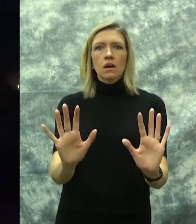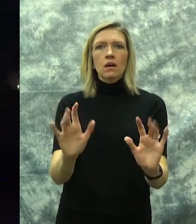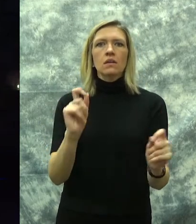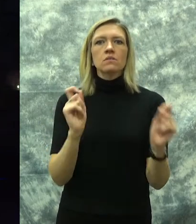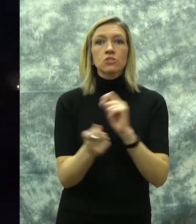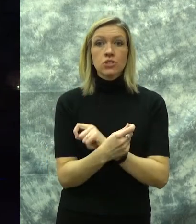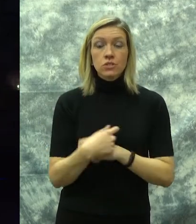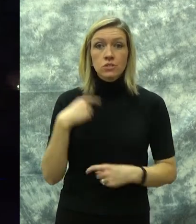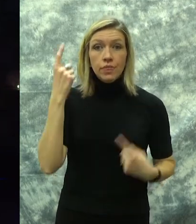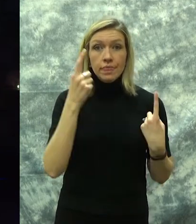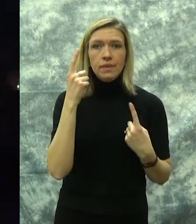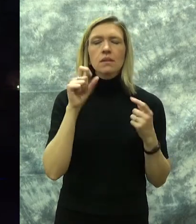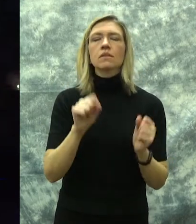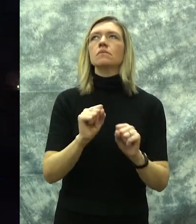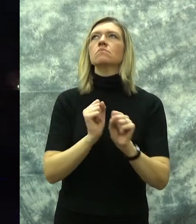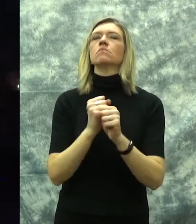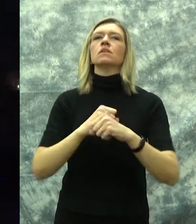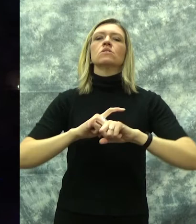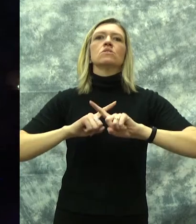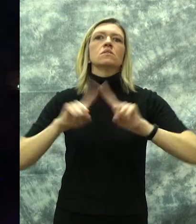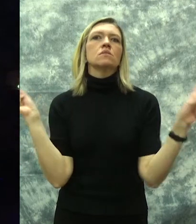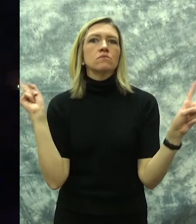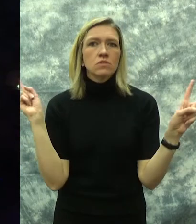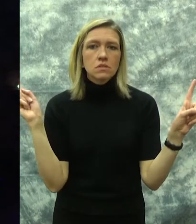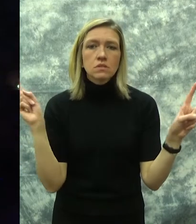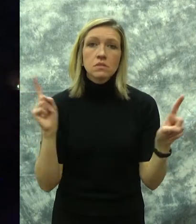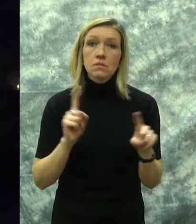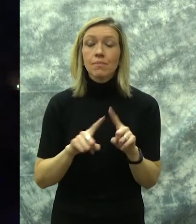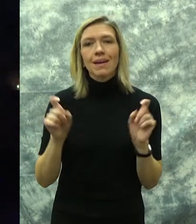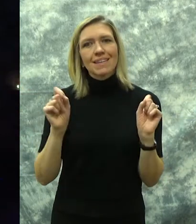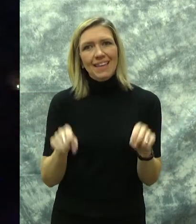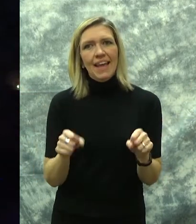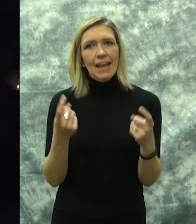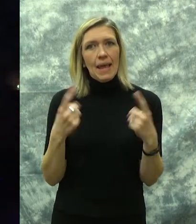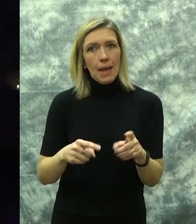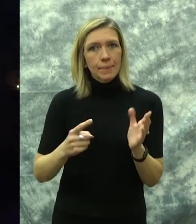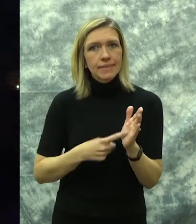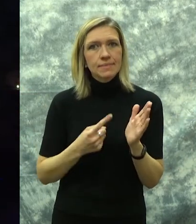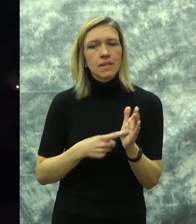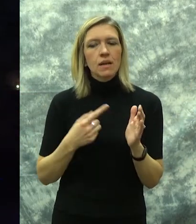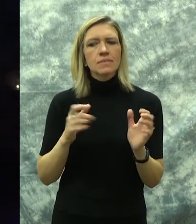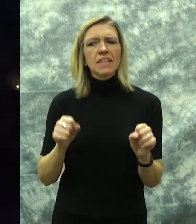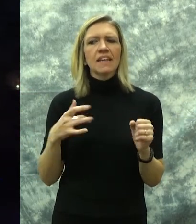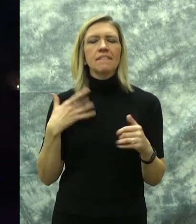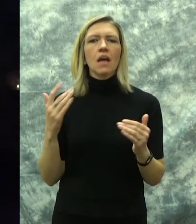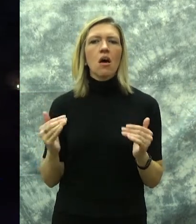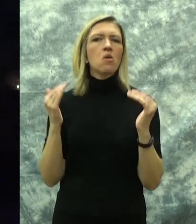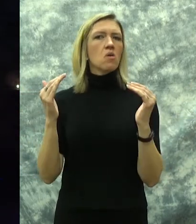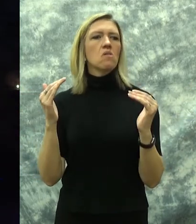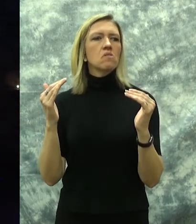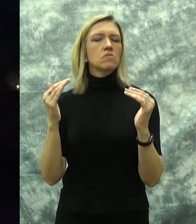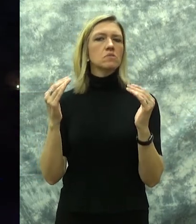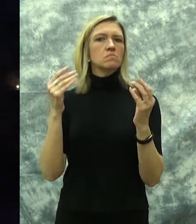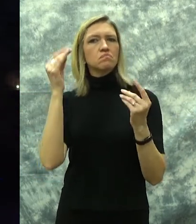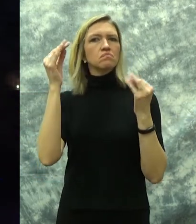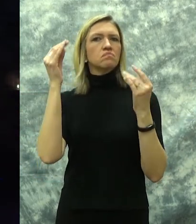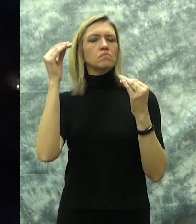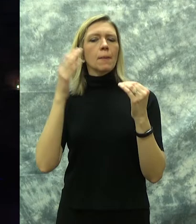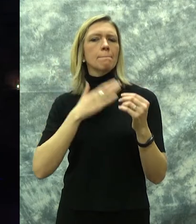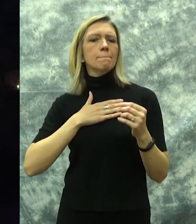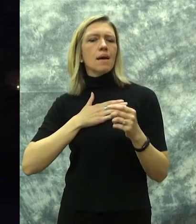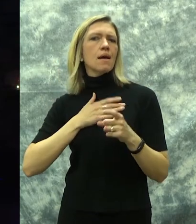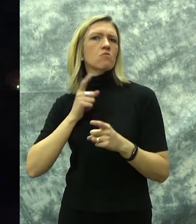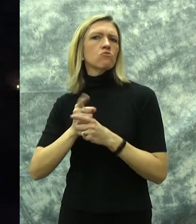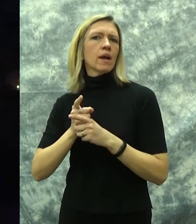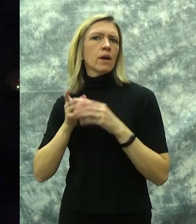ourselves. But what happens, of course, is we can get very righteous and very caught up in our viewpoint is the right viewpoint, our way